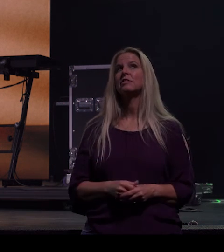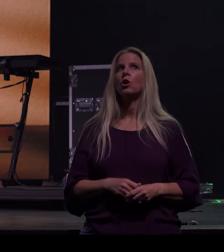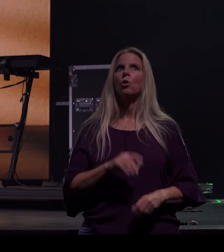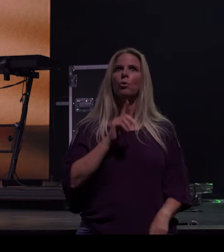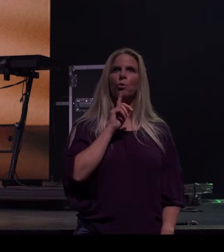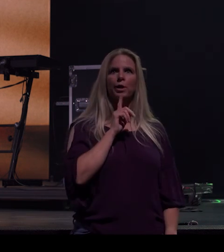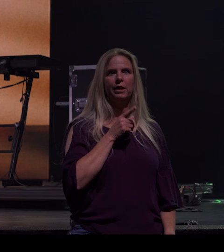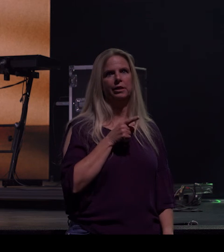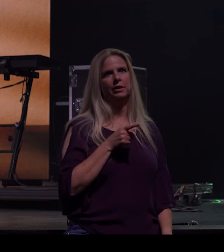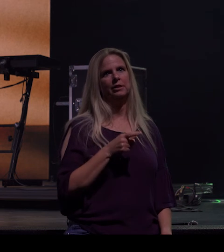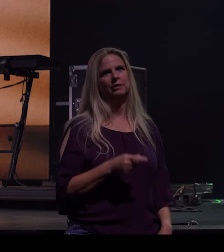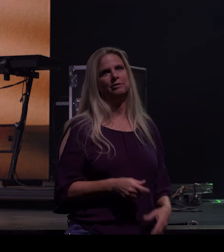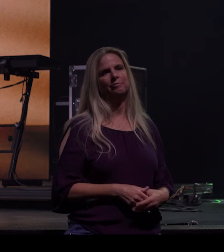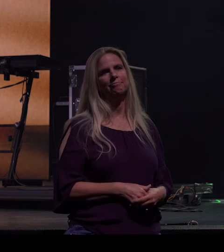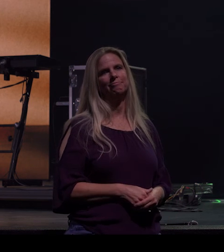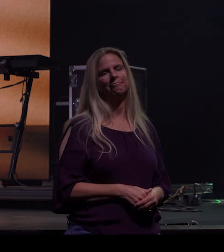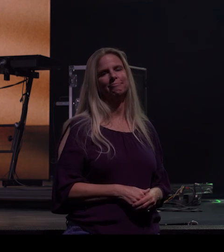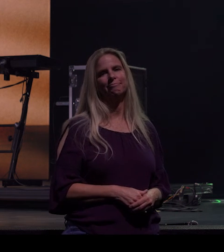Really?